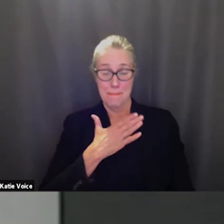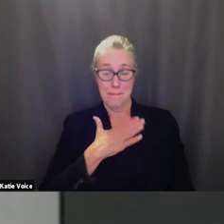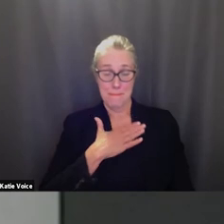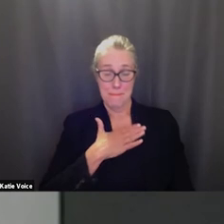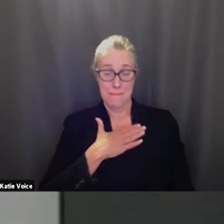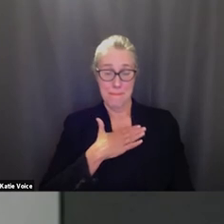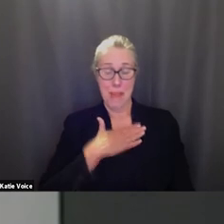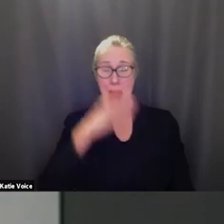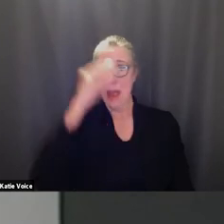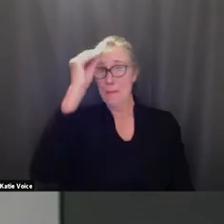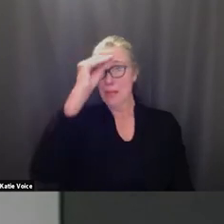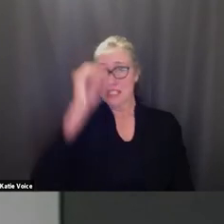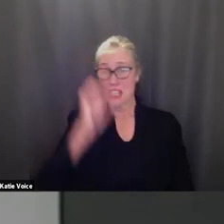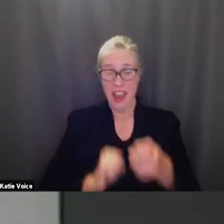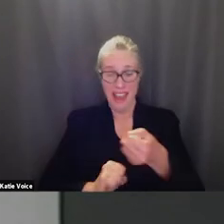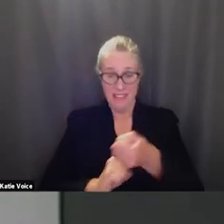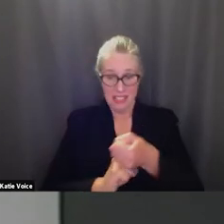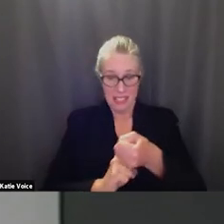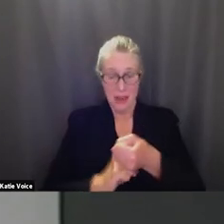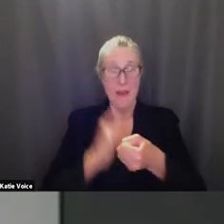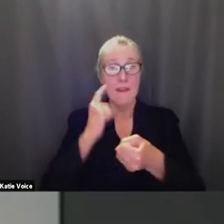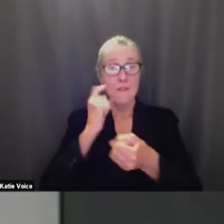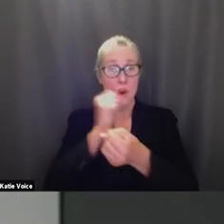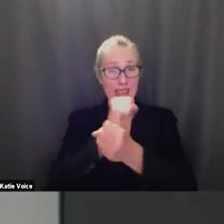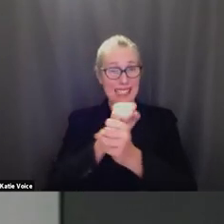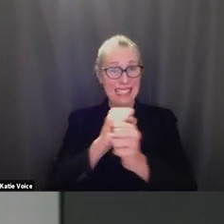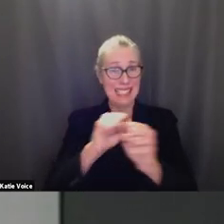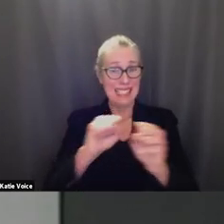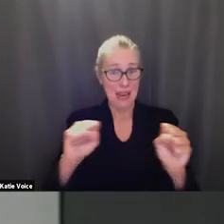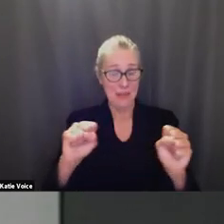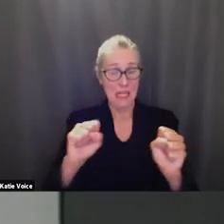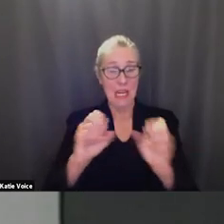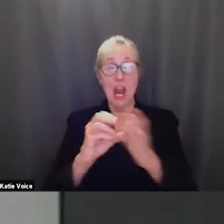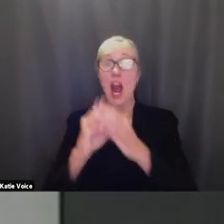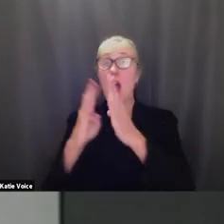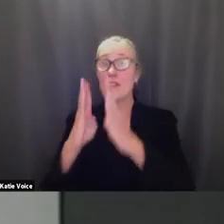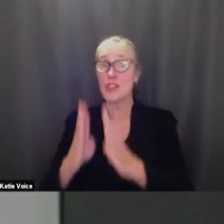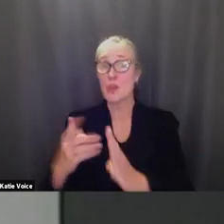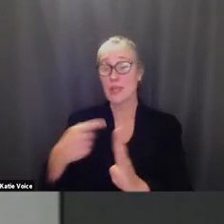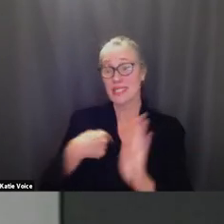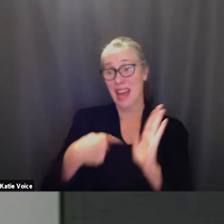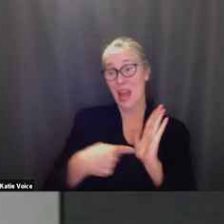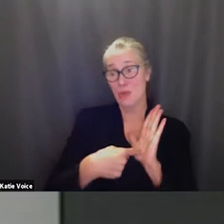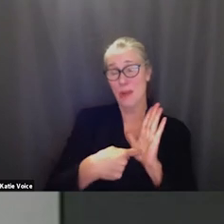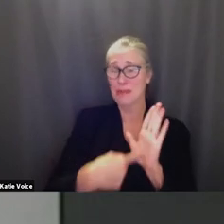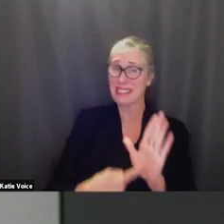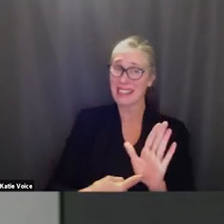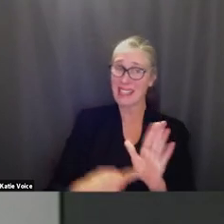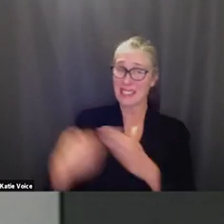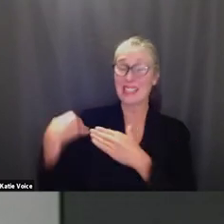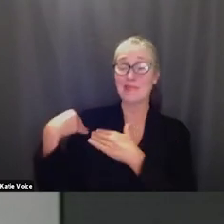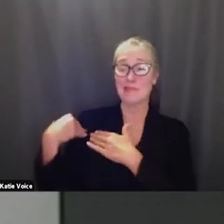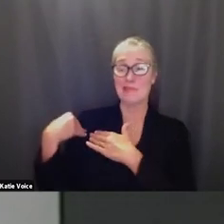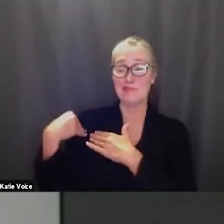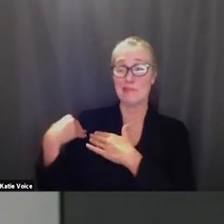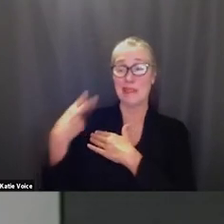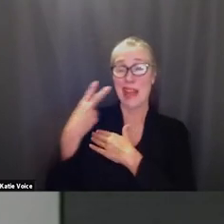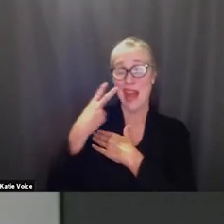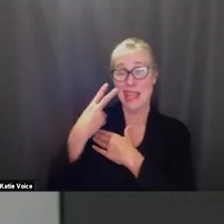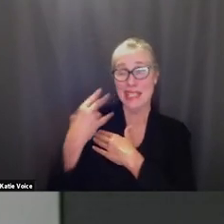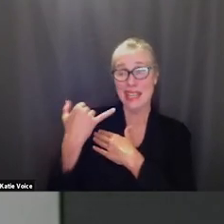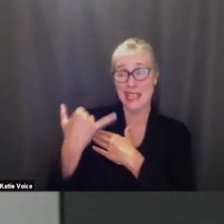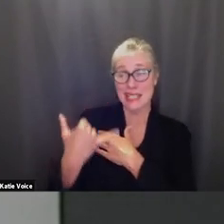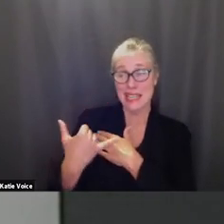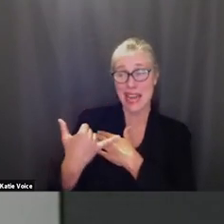to advocate for the safety of the students that i represent and i see this now as an